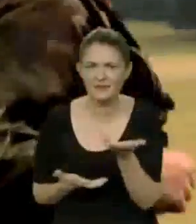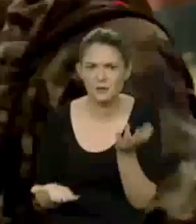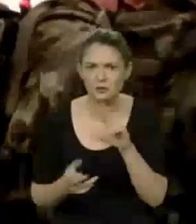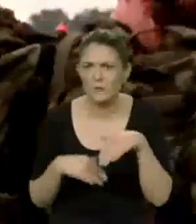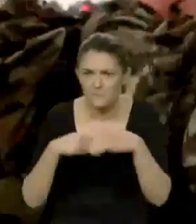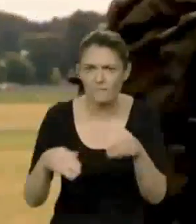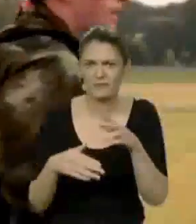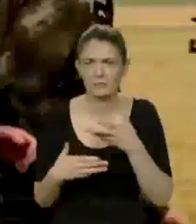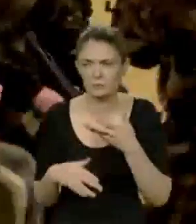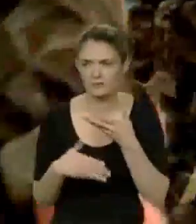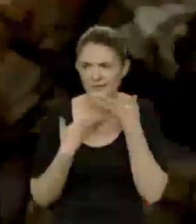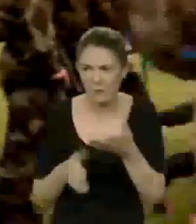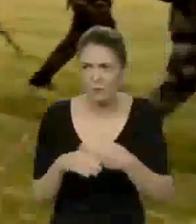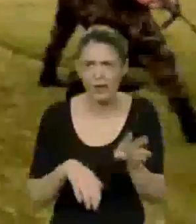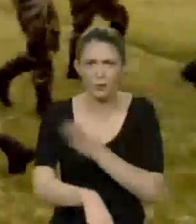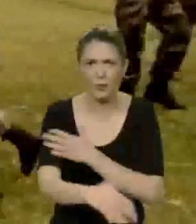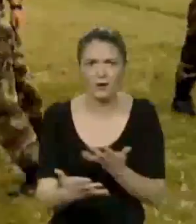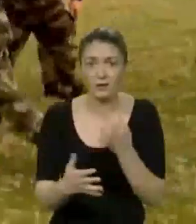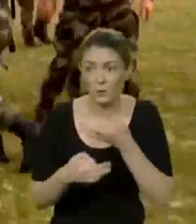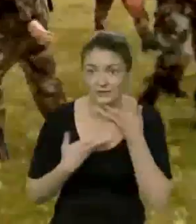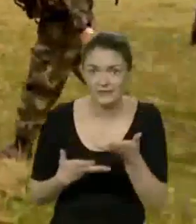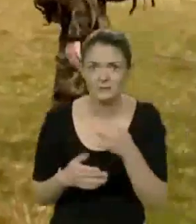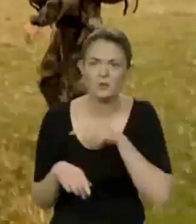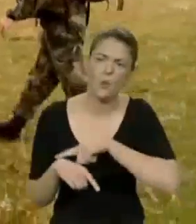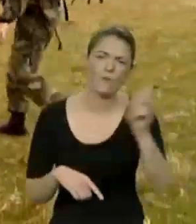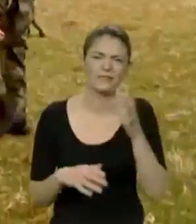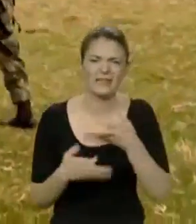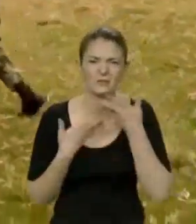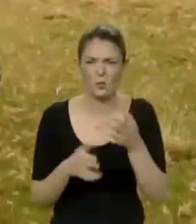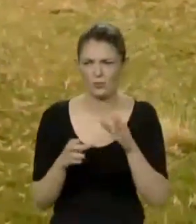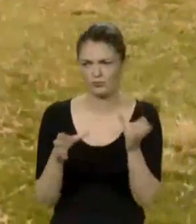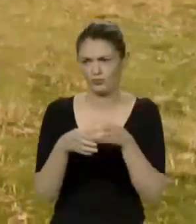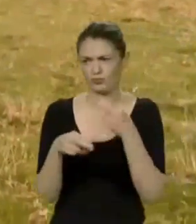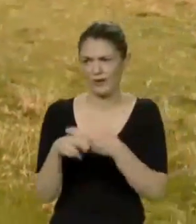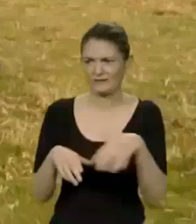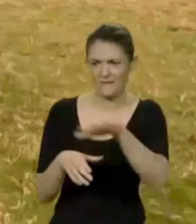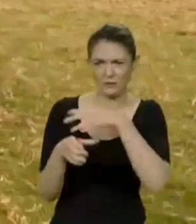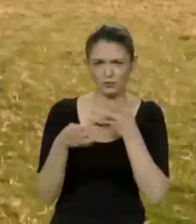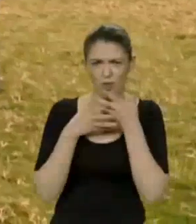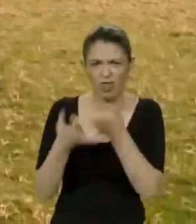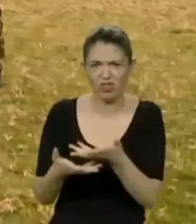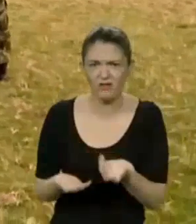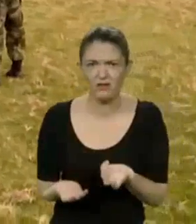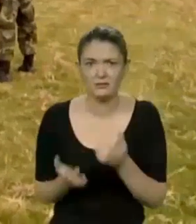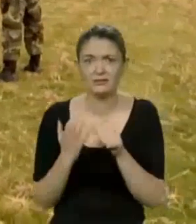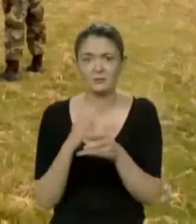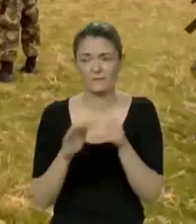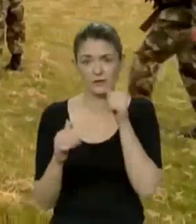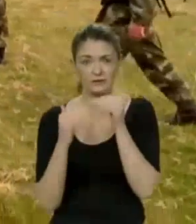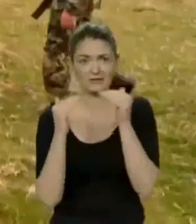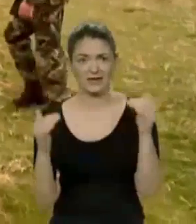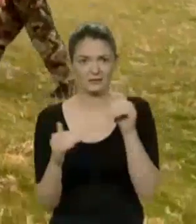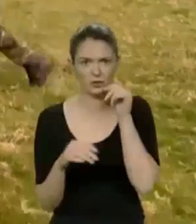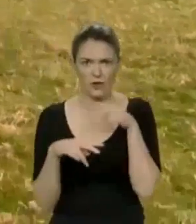sick? Over here, don't go sick and let him, that's the fucking truth. Week 6 is the first stage where we'll look to see if there